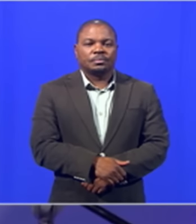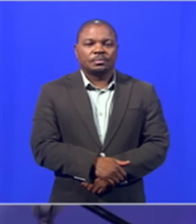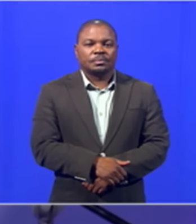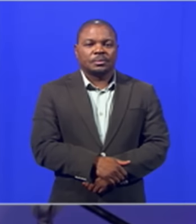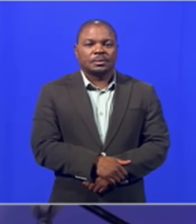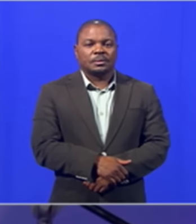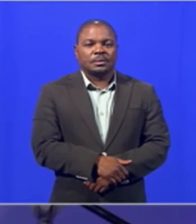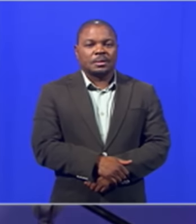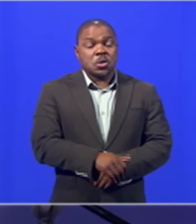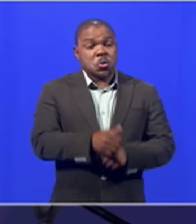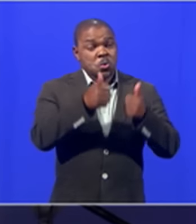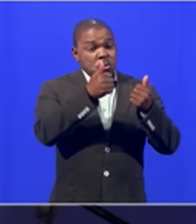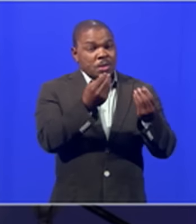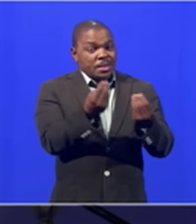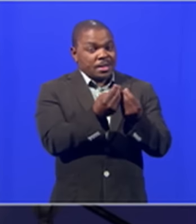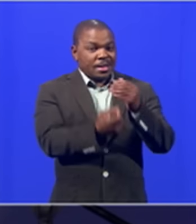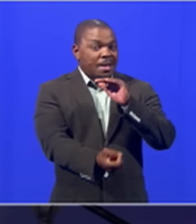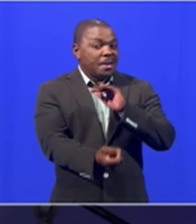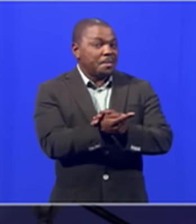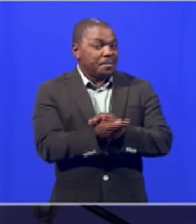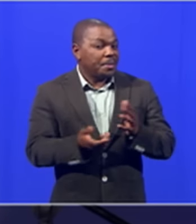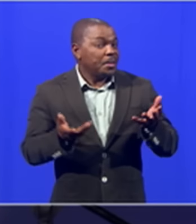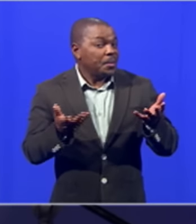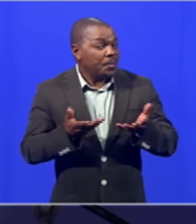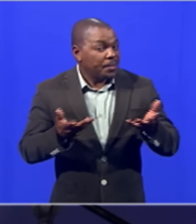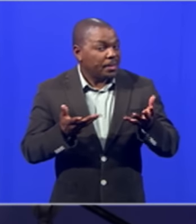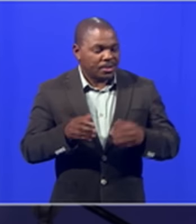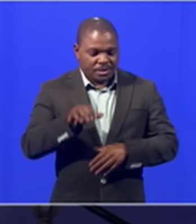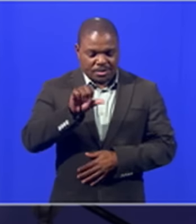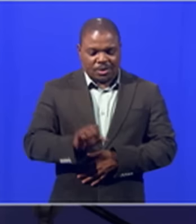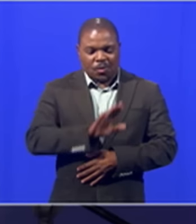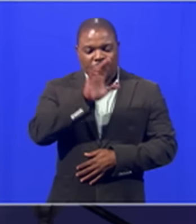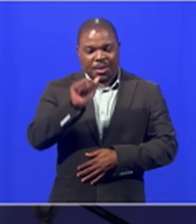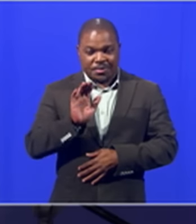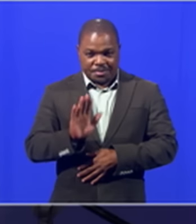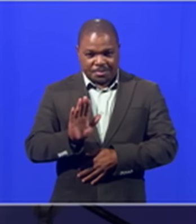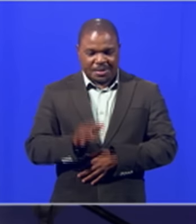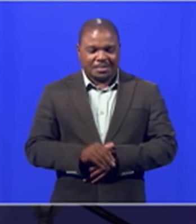Good things are happening in South Africa.